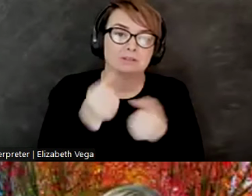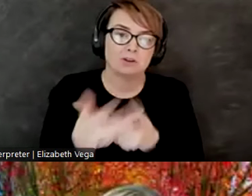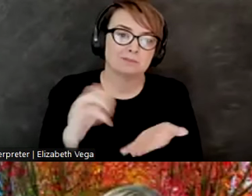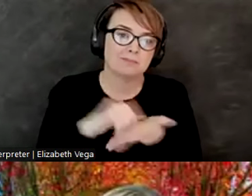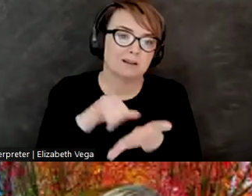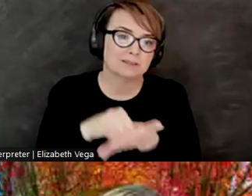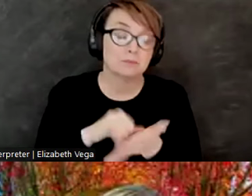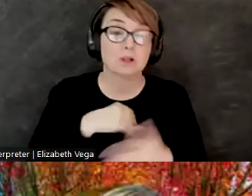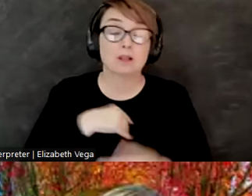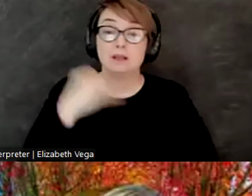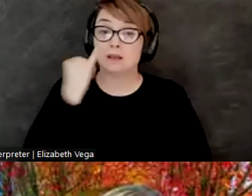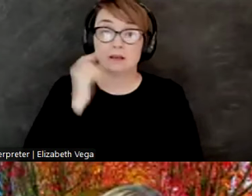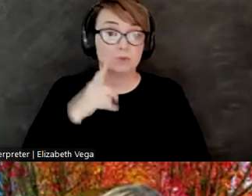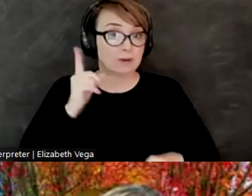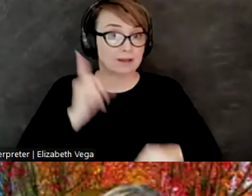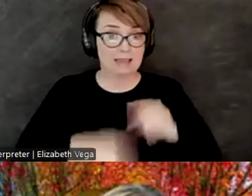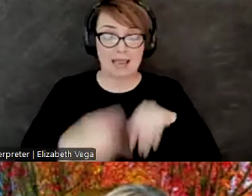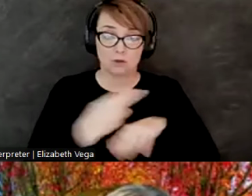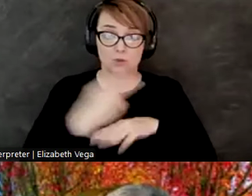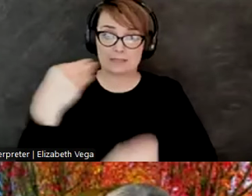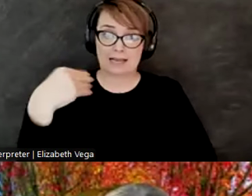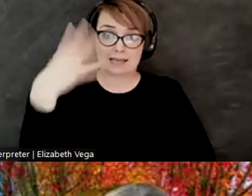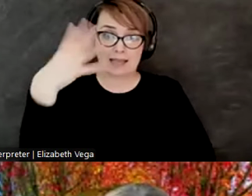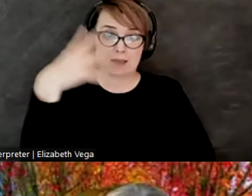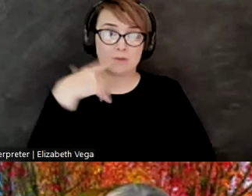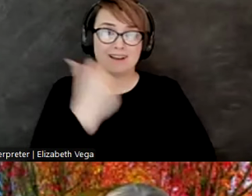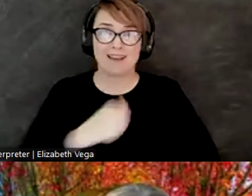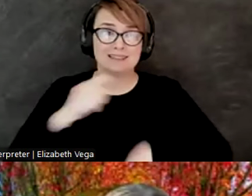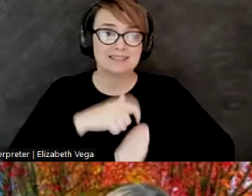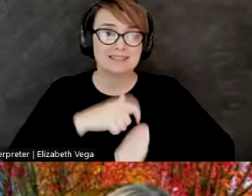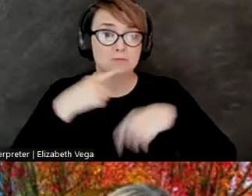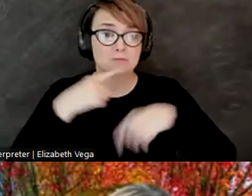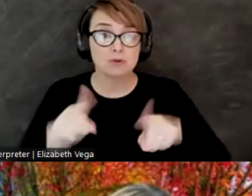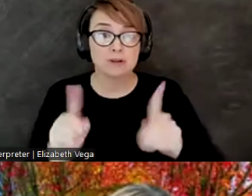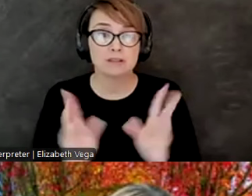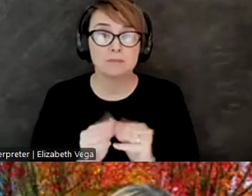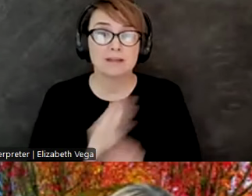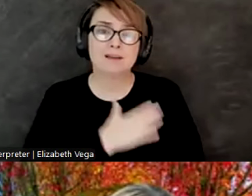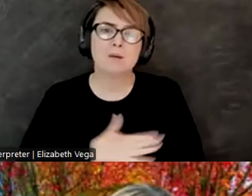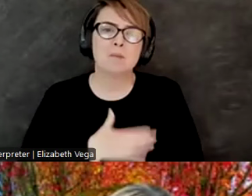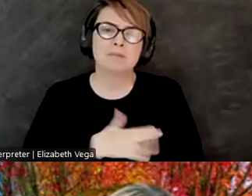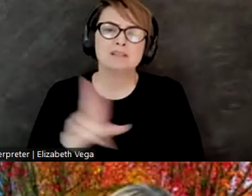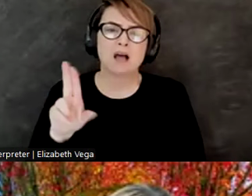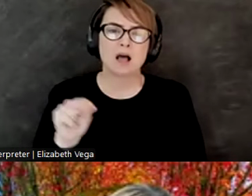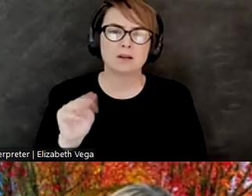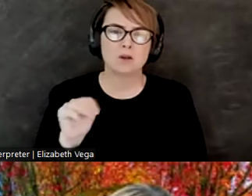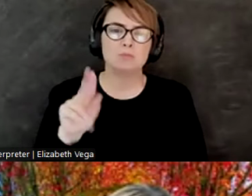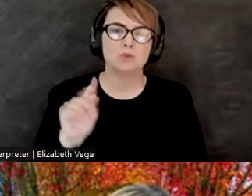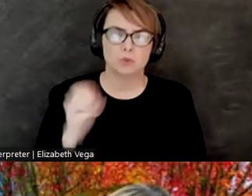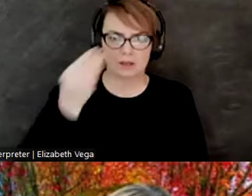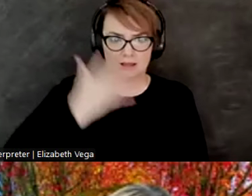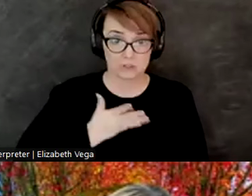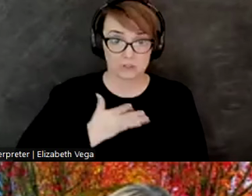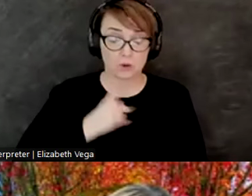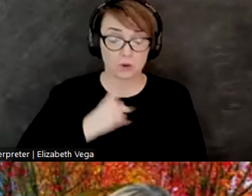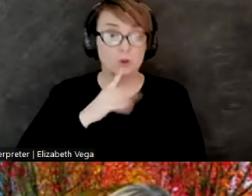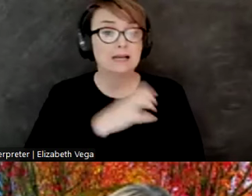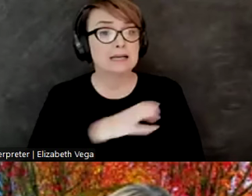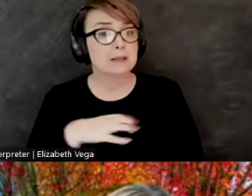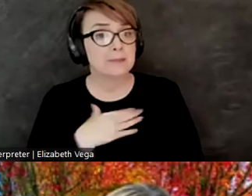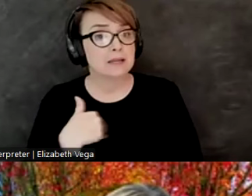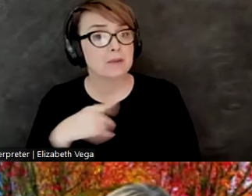you're unable to use a camera at any point during this meeting, please unmute and let us know. Committee members, when you speak, please state